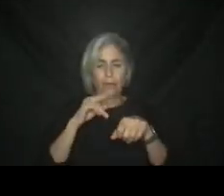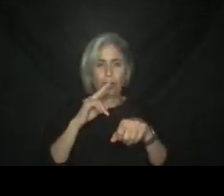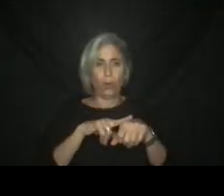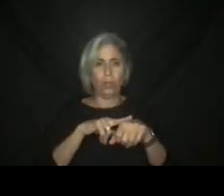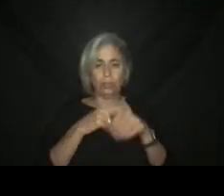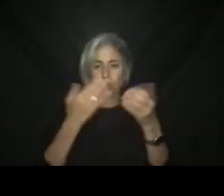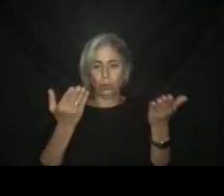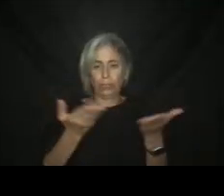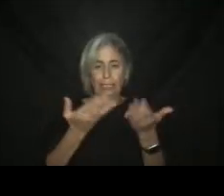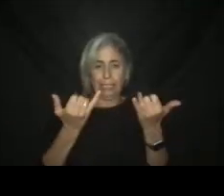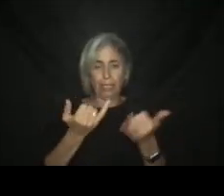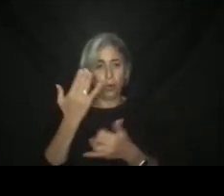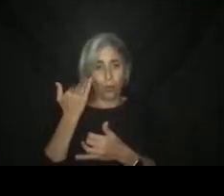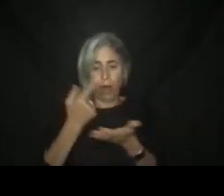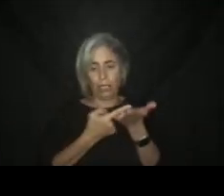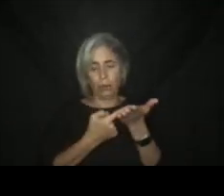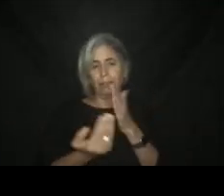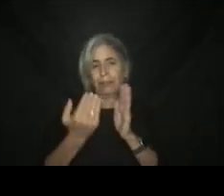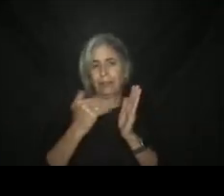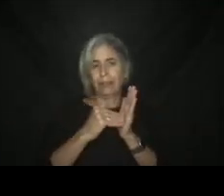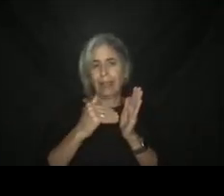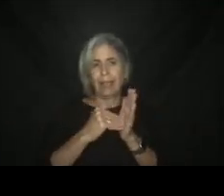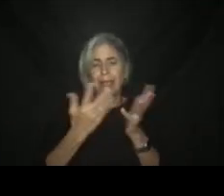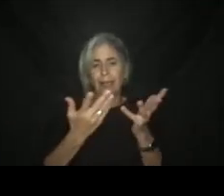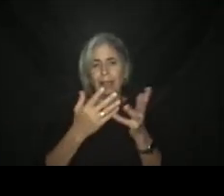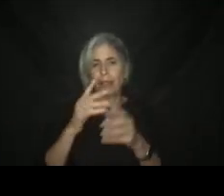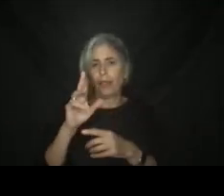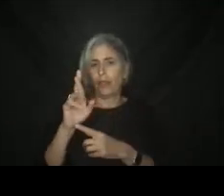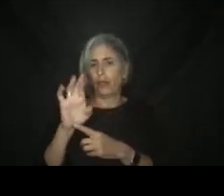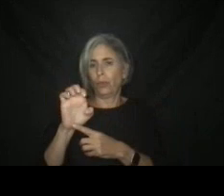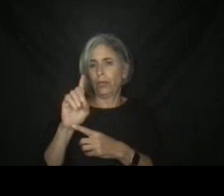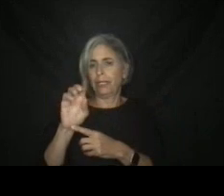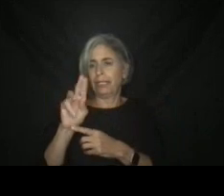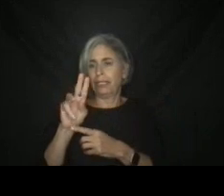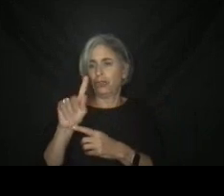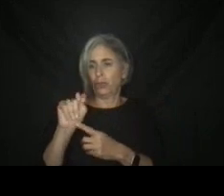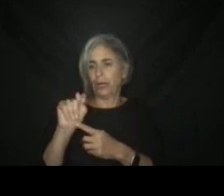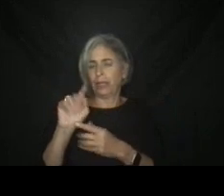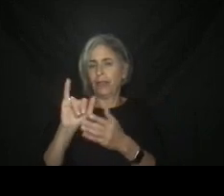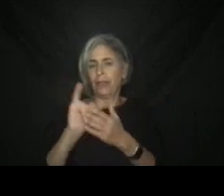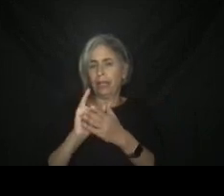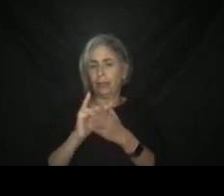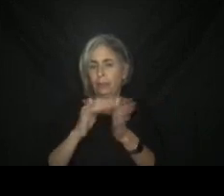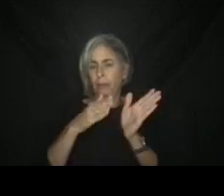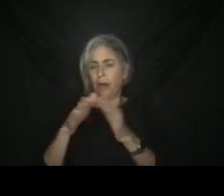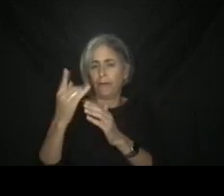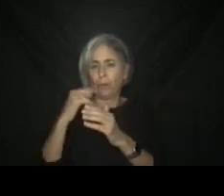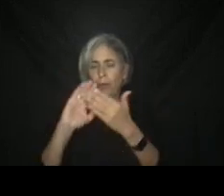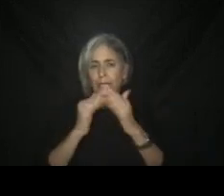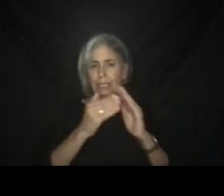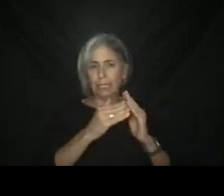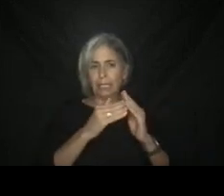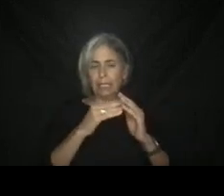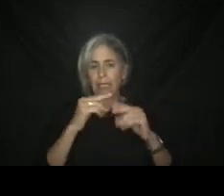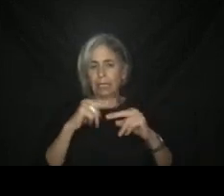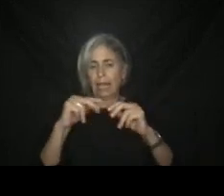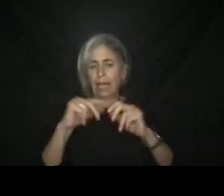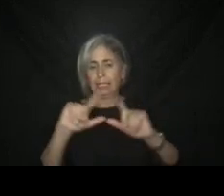evening to discuss again the redistricting alternatives that we were asked to prepare for the city. If you could advance to the next slide,